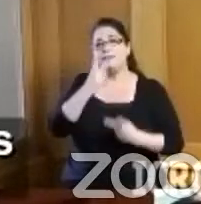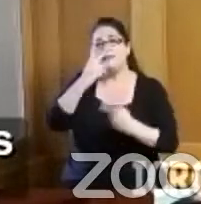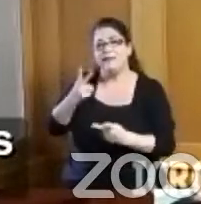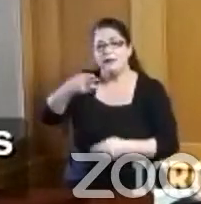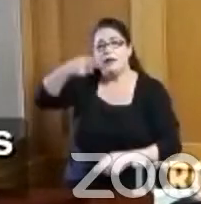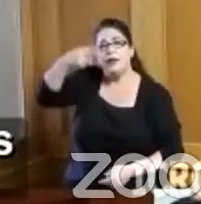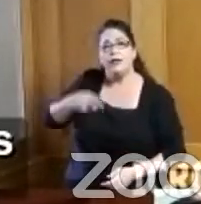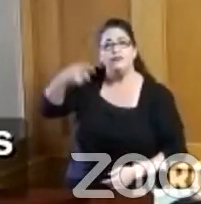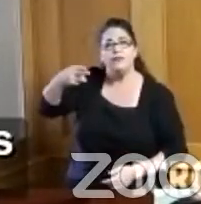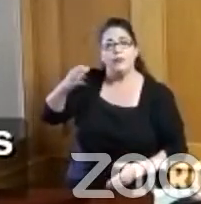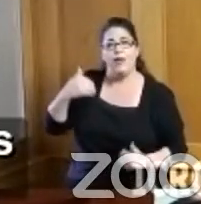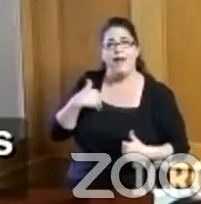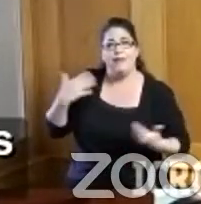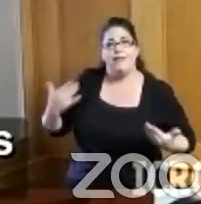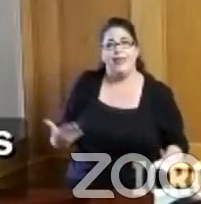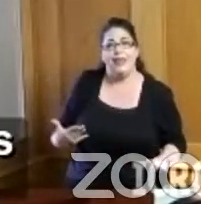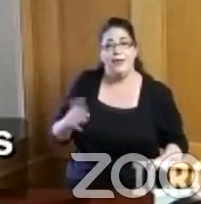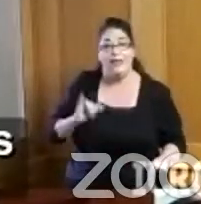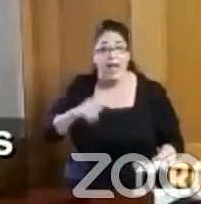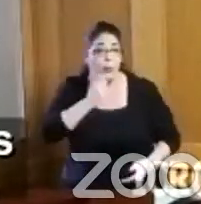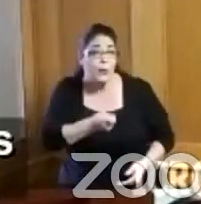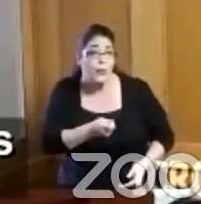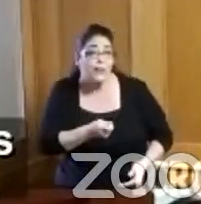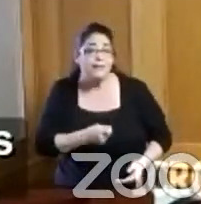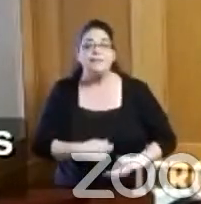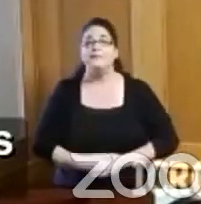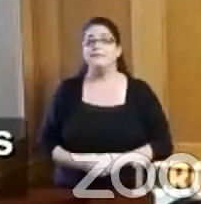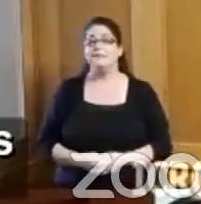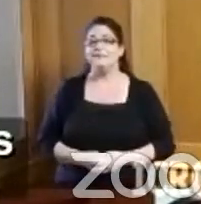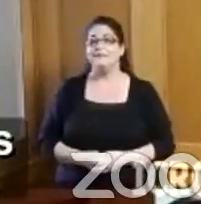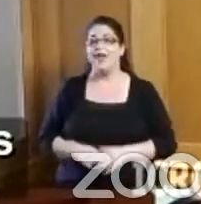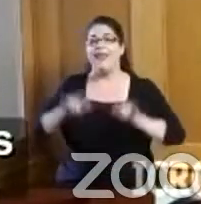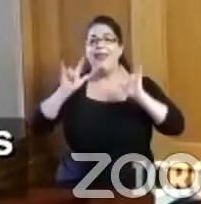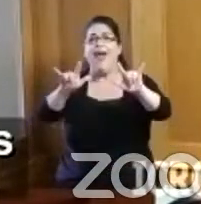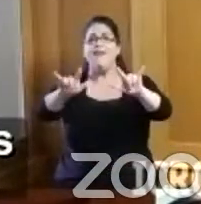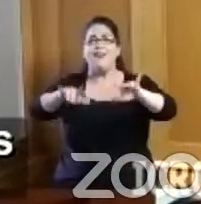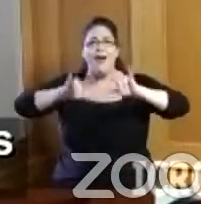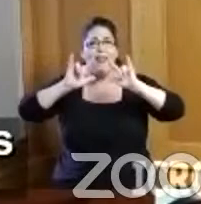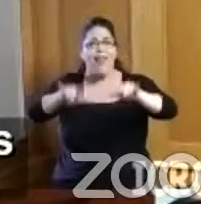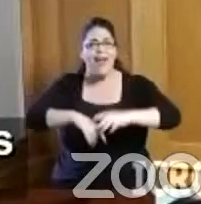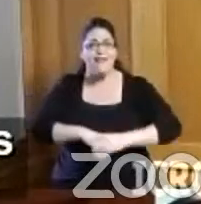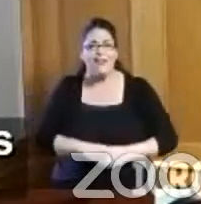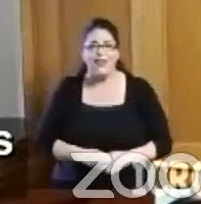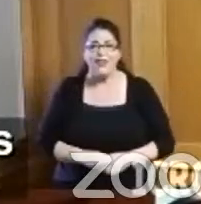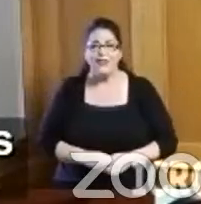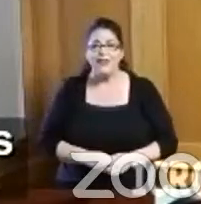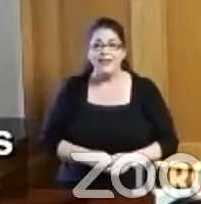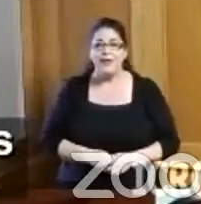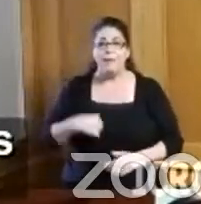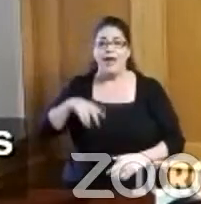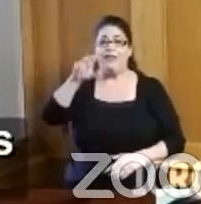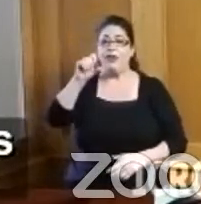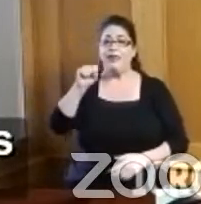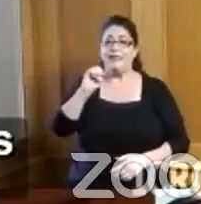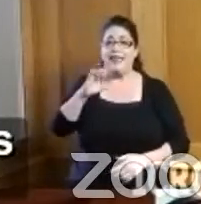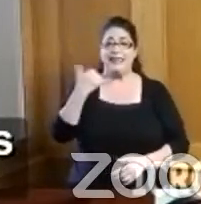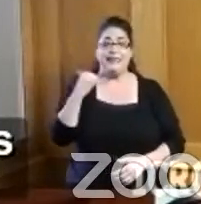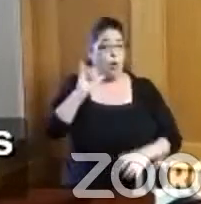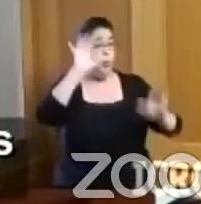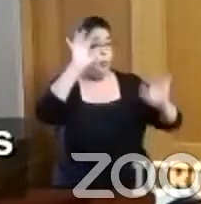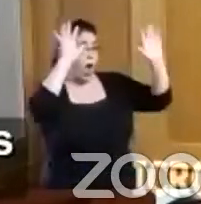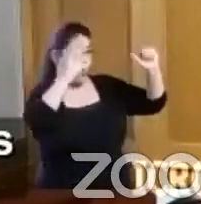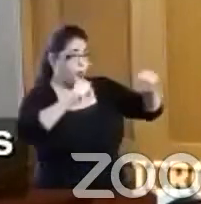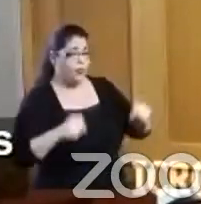great history we got. Is that cool? I love y'all, nothing y'all can do about it. Oh no, it's 30 seconds, y'all crazy. I'm taking these